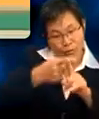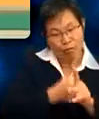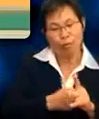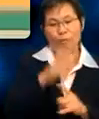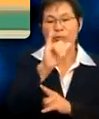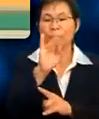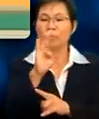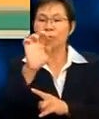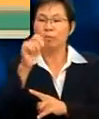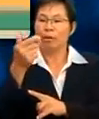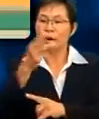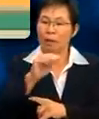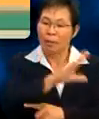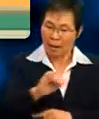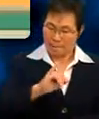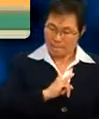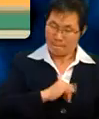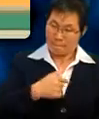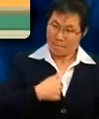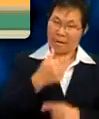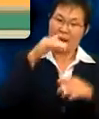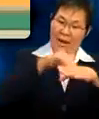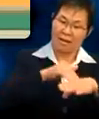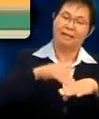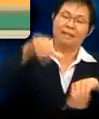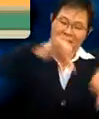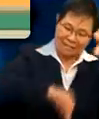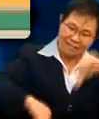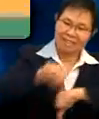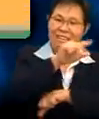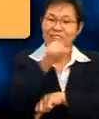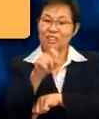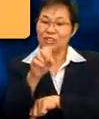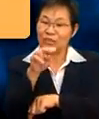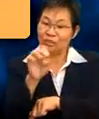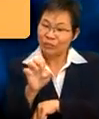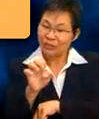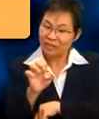learnt from Ibrahim and me at the Science Zone.